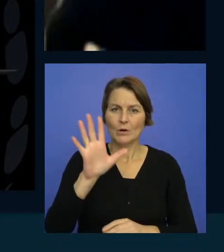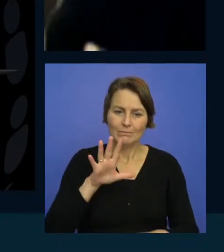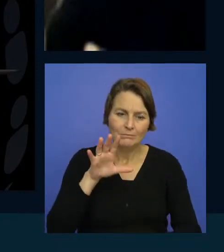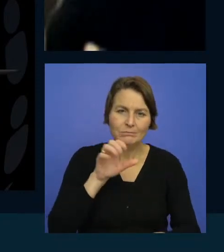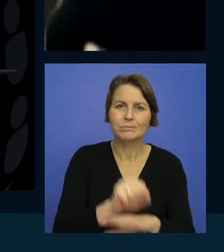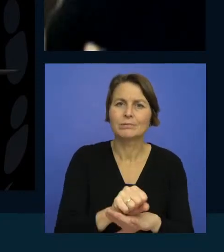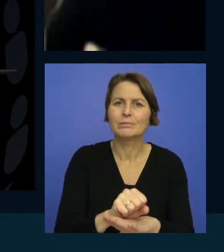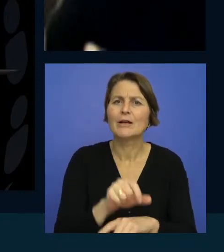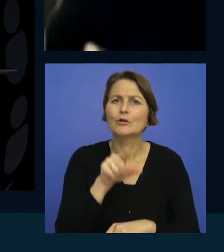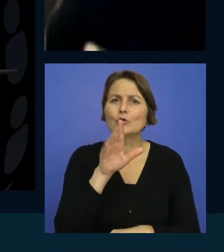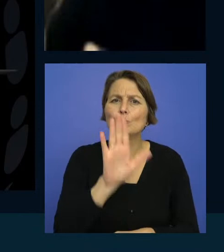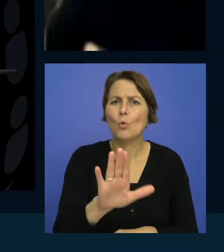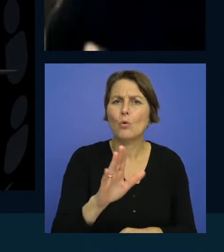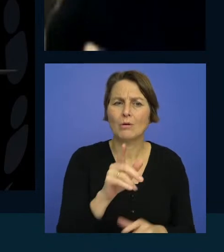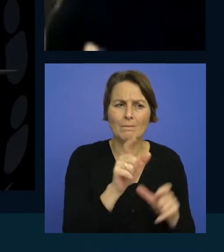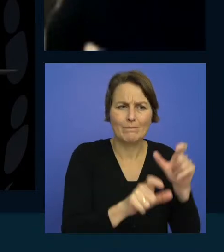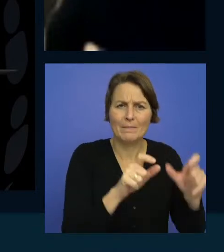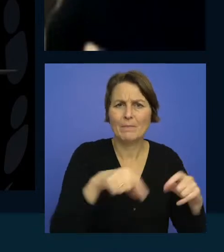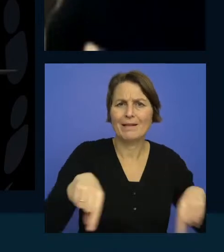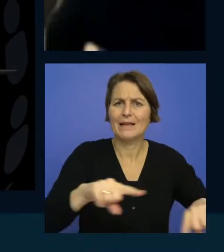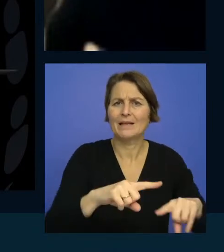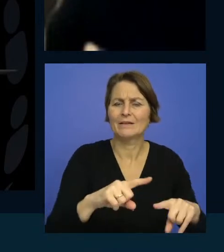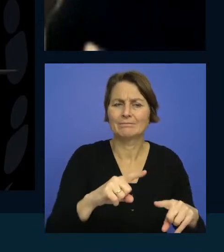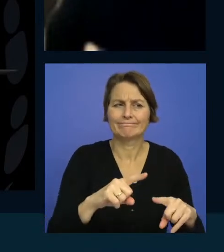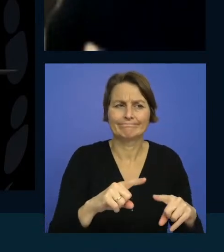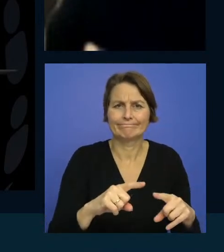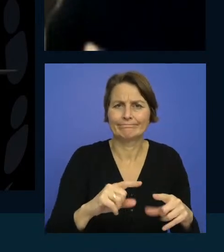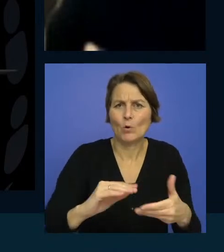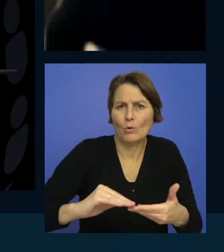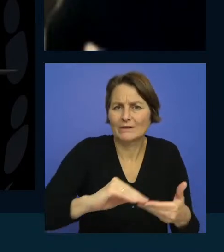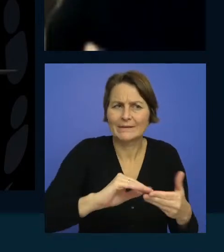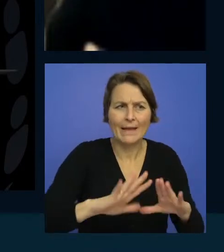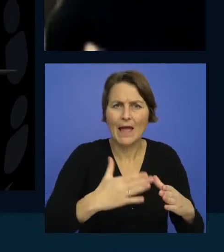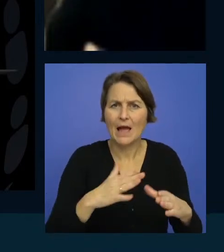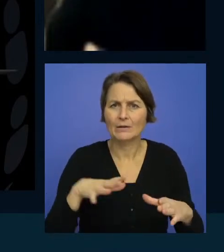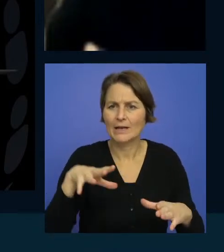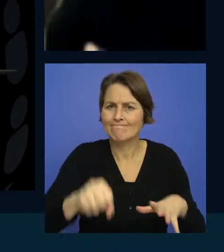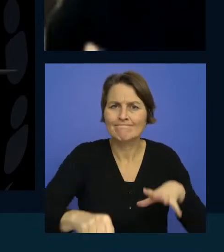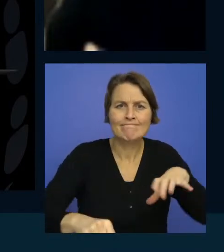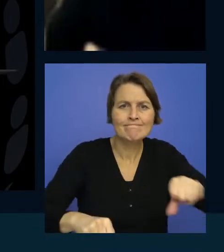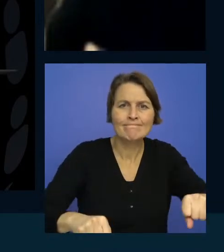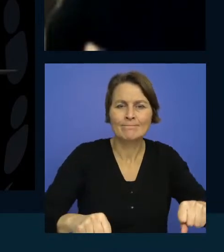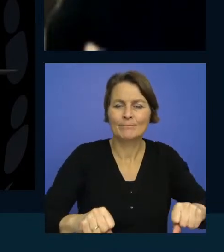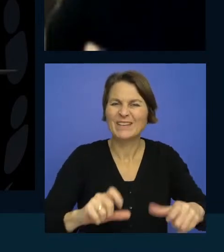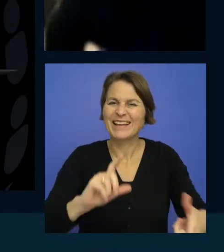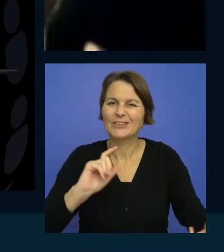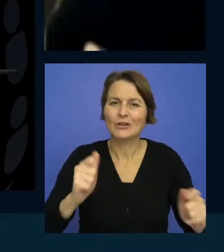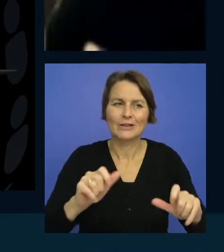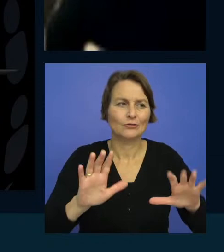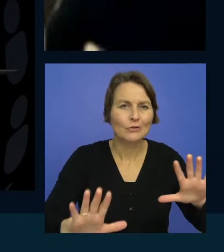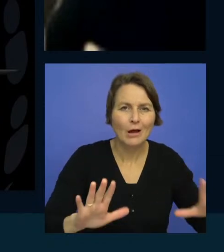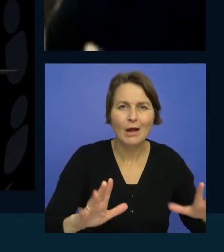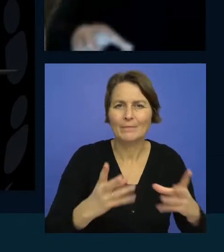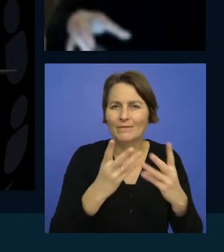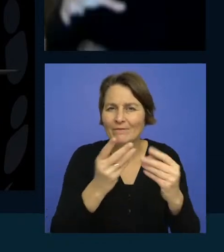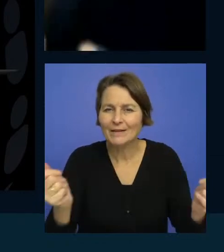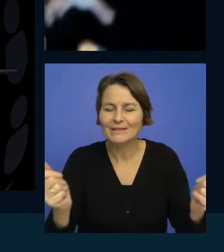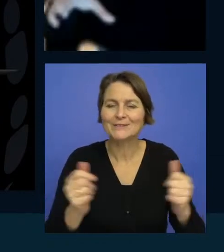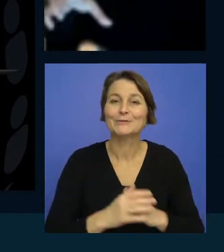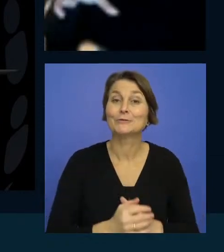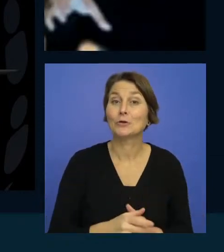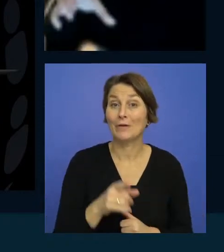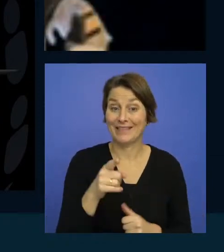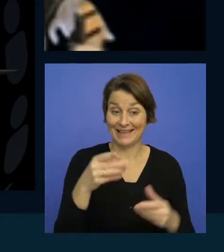organization? So it can provide you some powerful insights in terms of